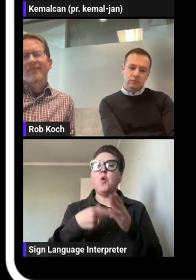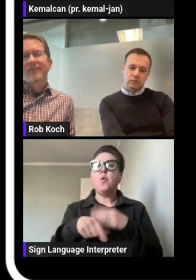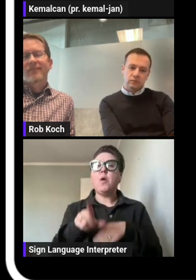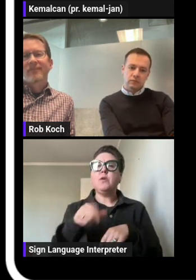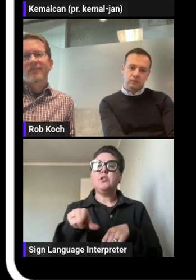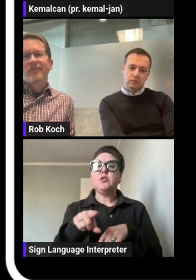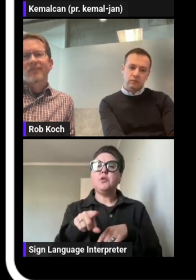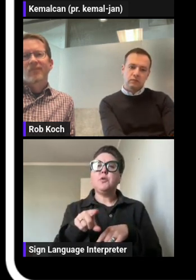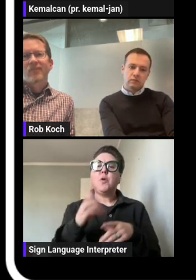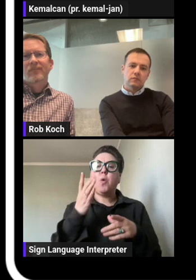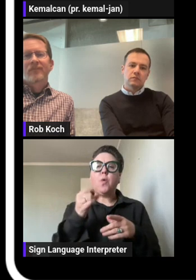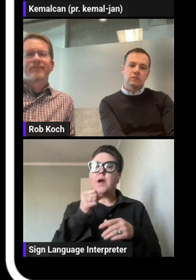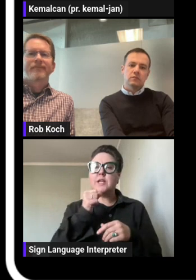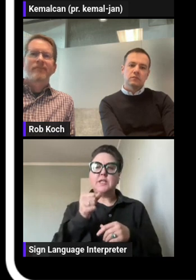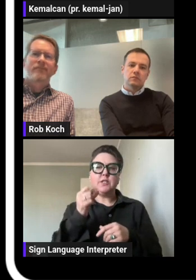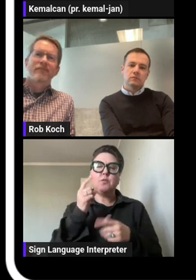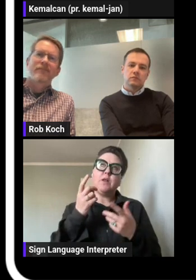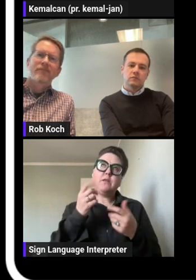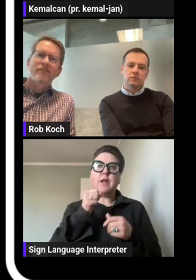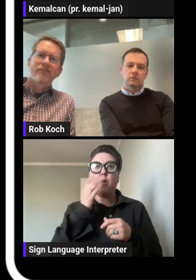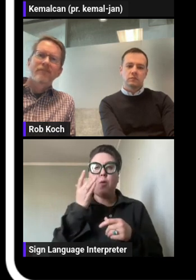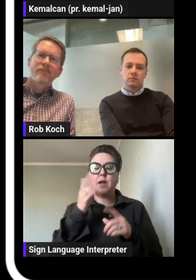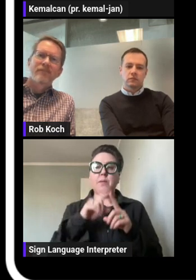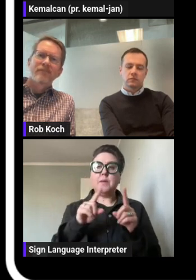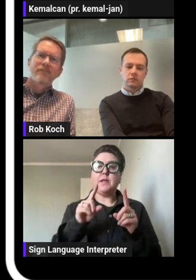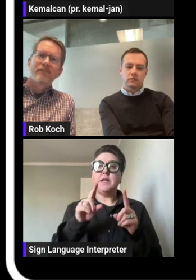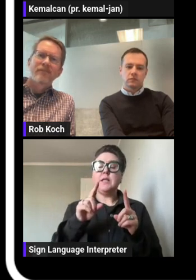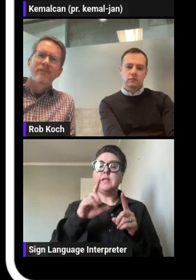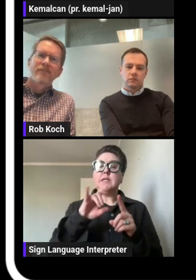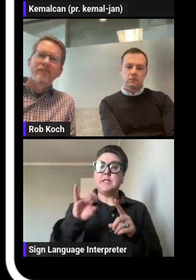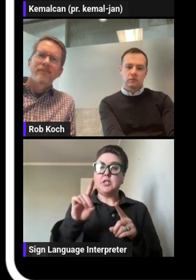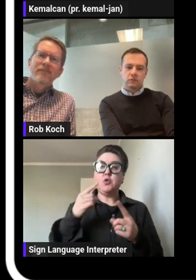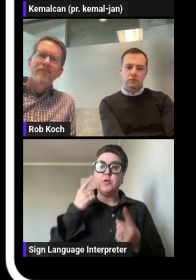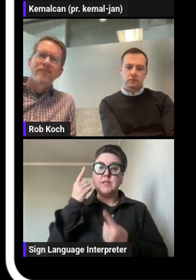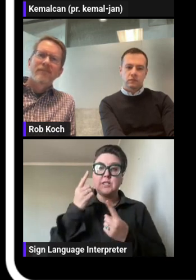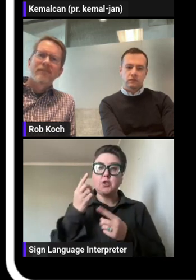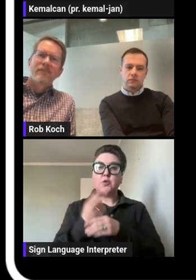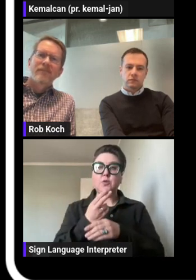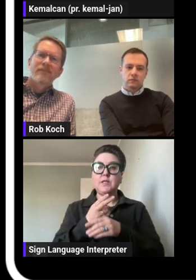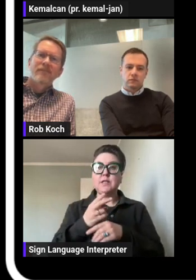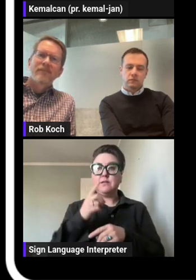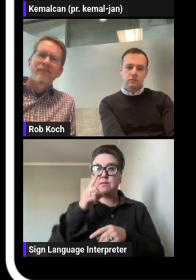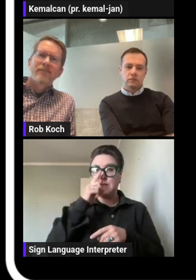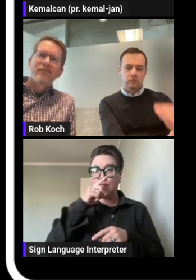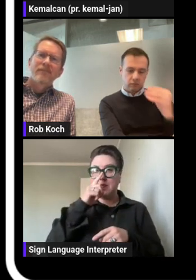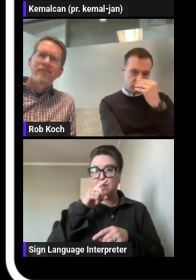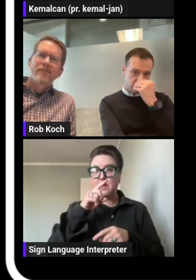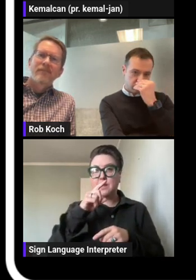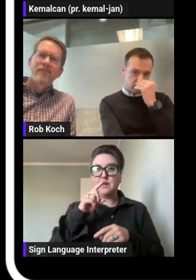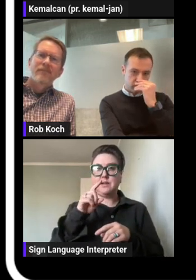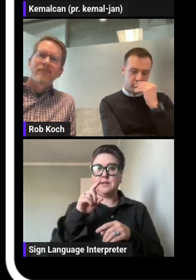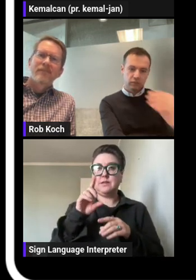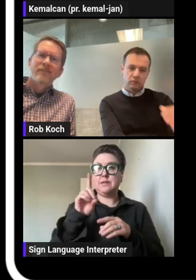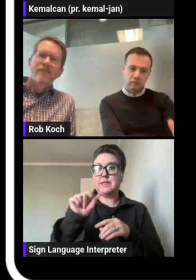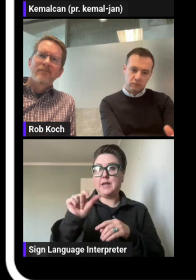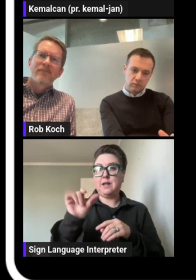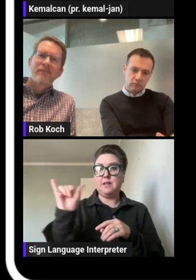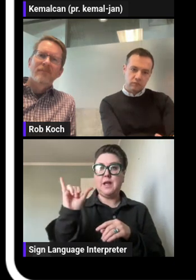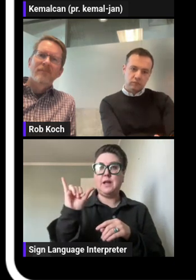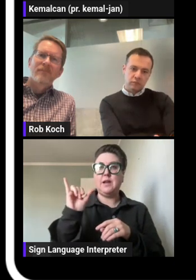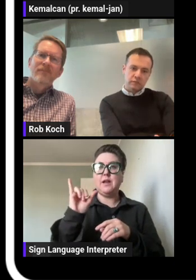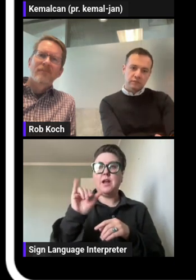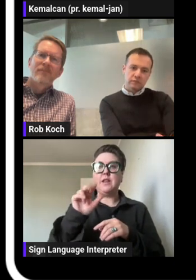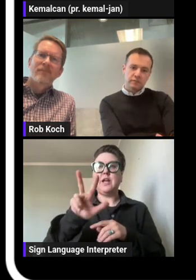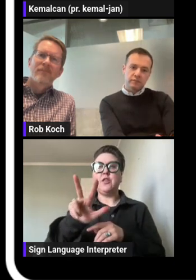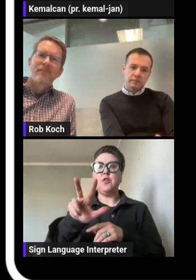like? Why didn't you think, or not why didn't you, but did you consider using synthetic data, meaning a 3D model of hands instead of